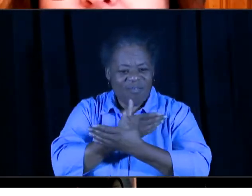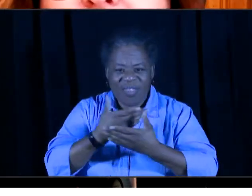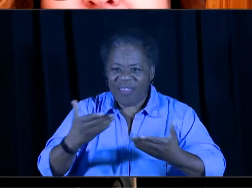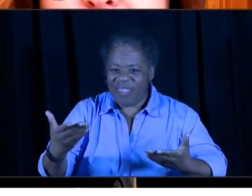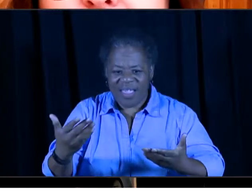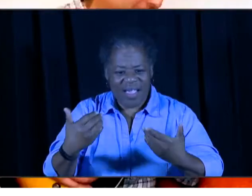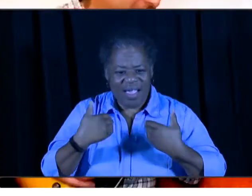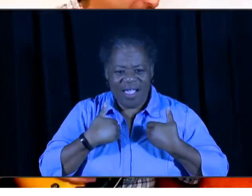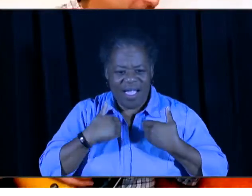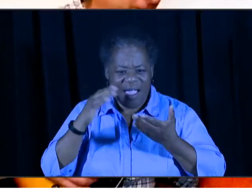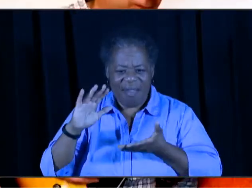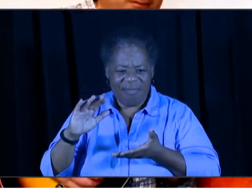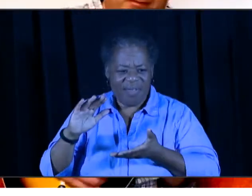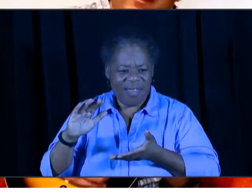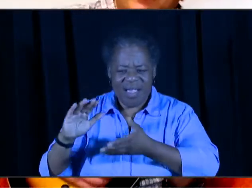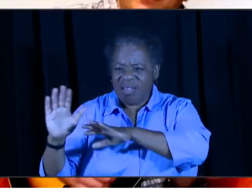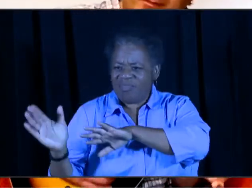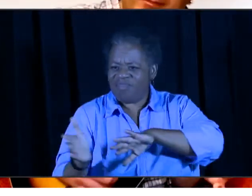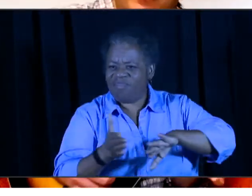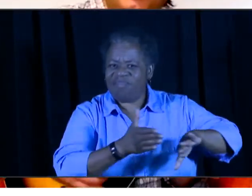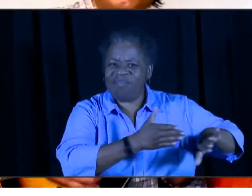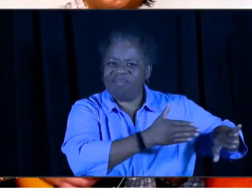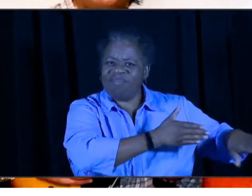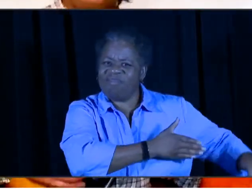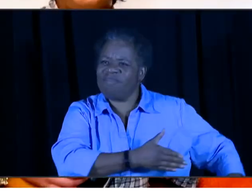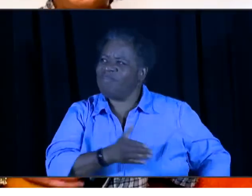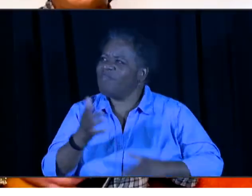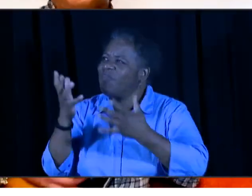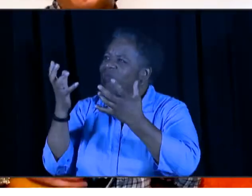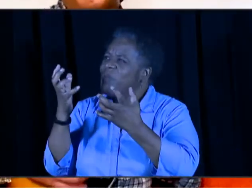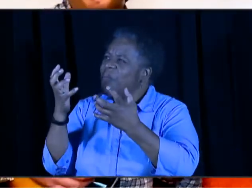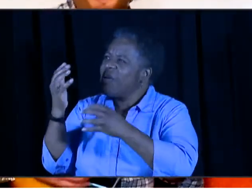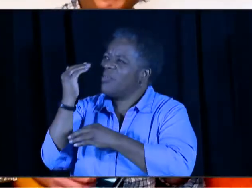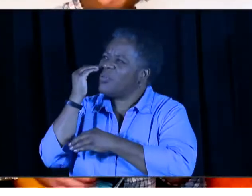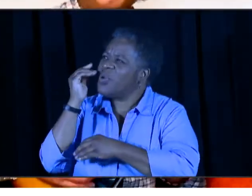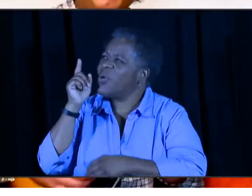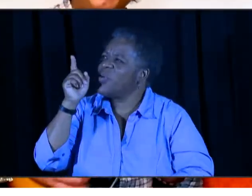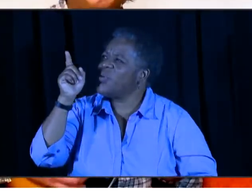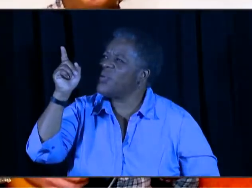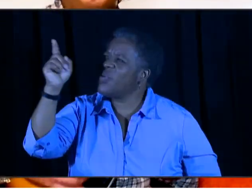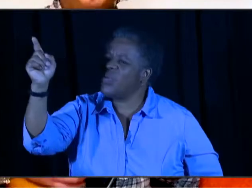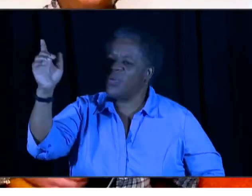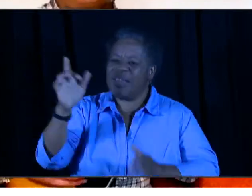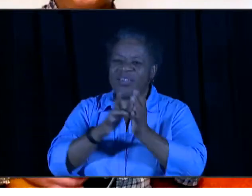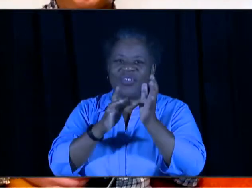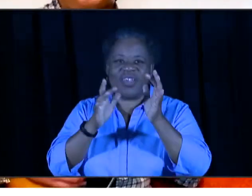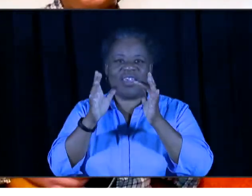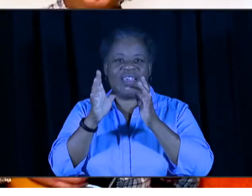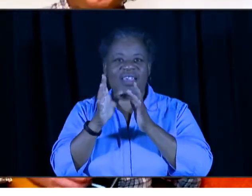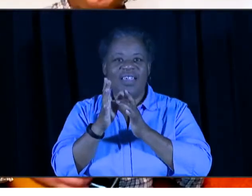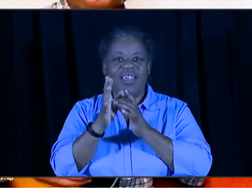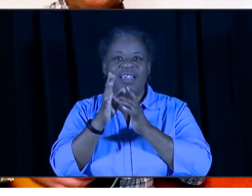have just to know you. Jesus, there's no